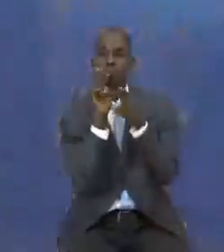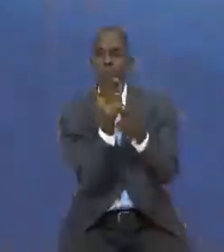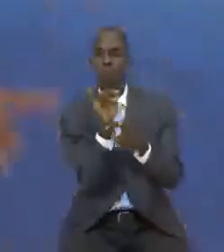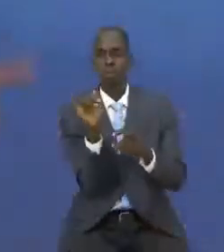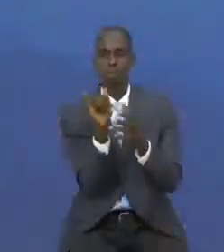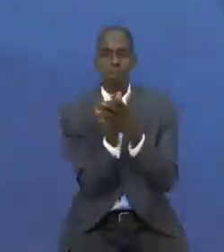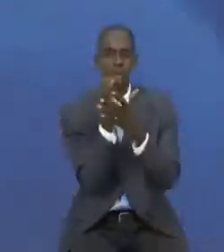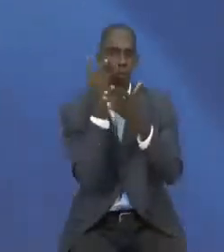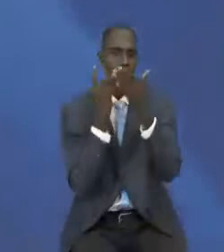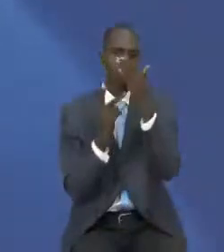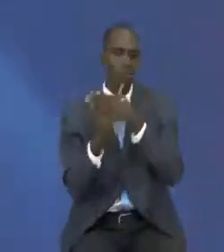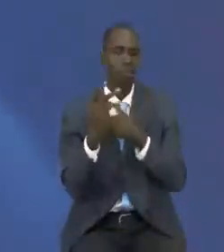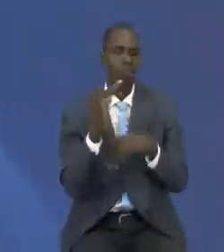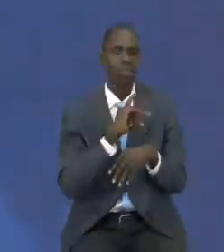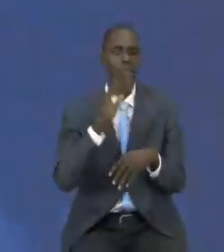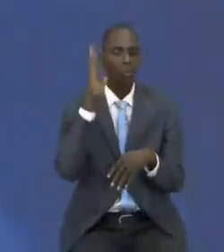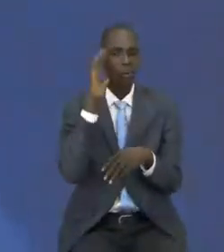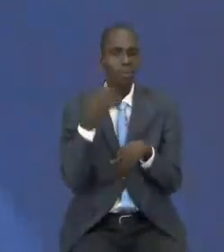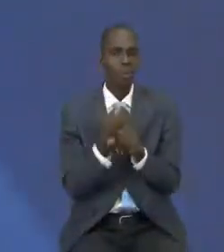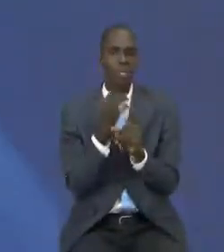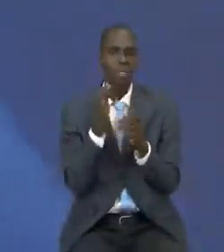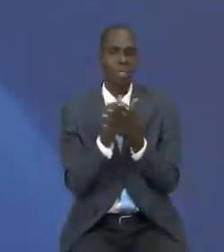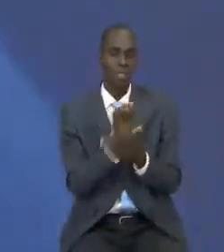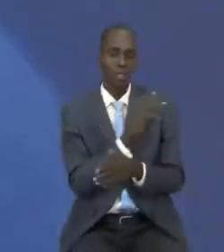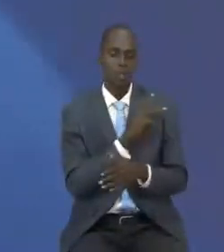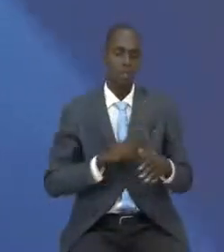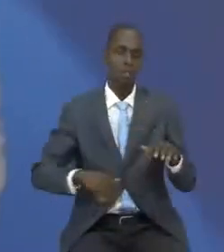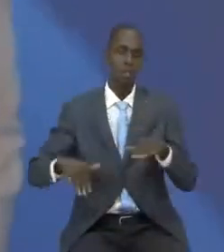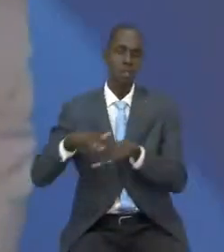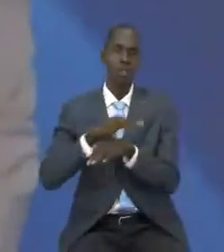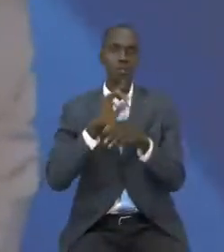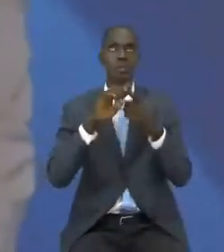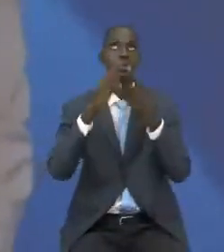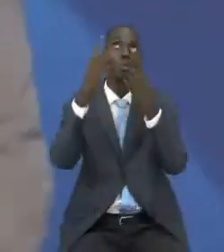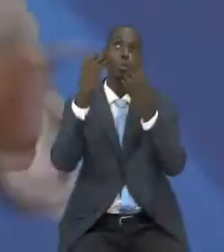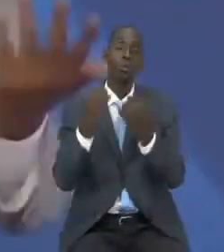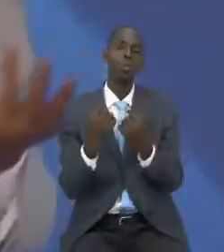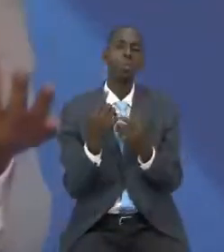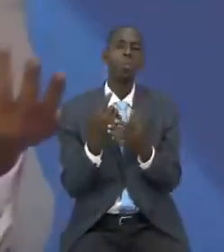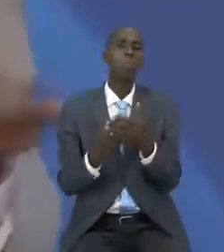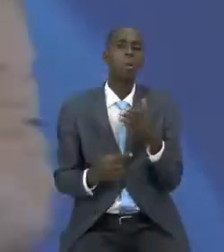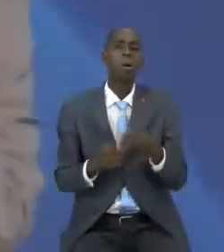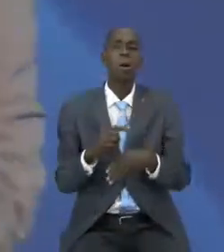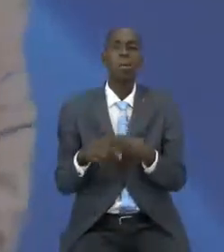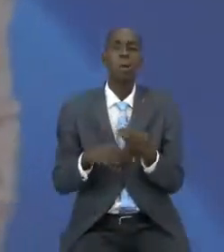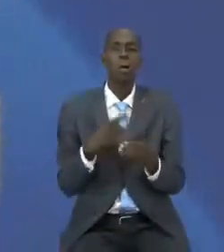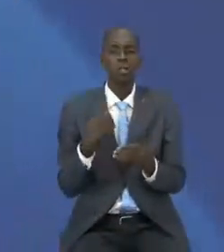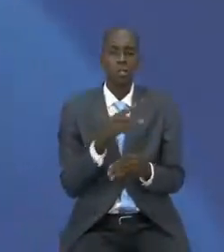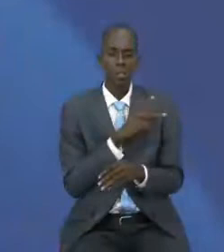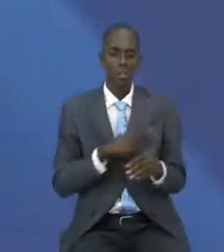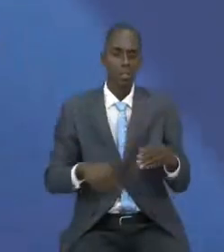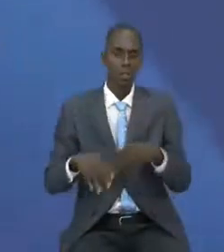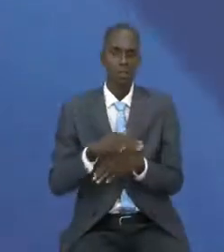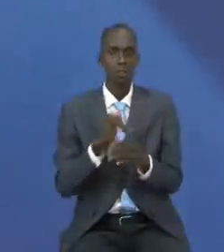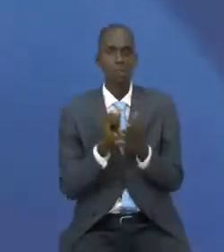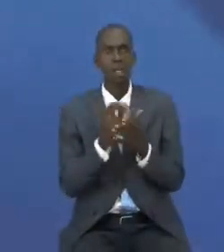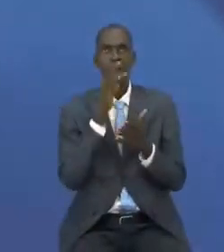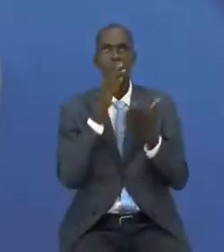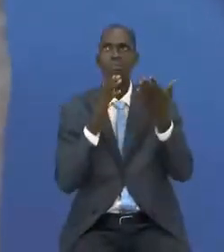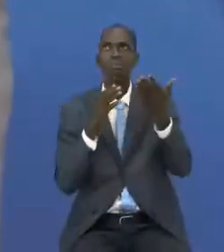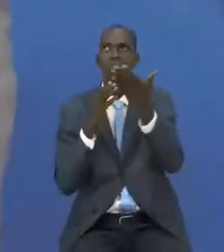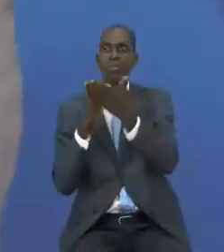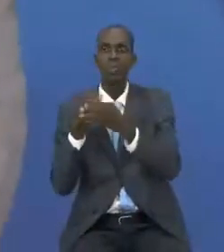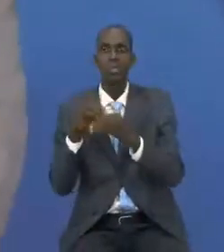make that kingdom to come. How about the kingdoms that are there now all over the world? Look at this in Daniel